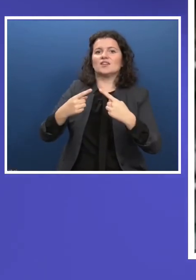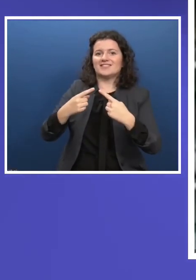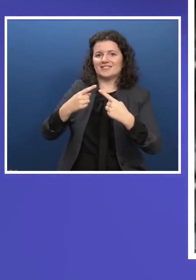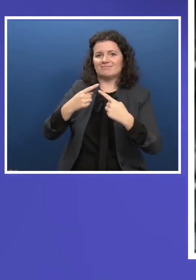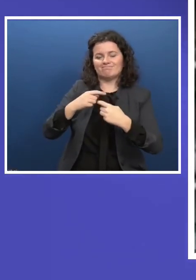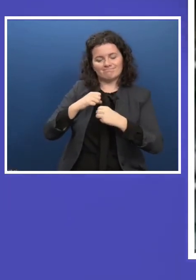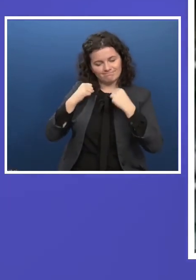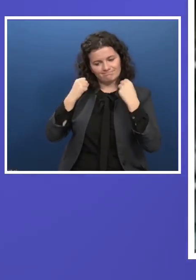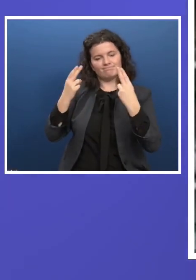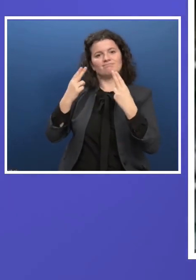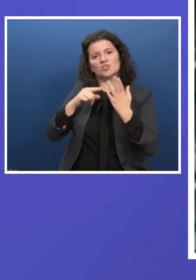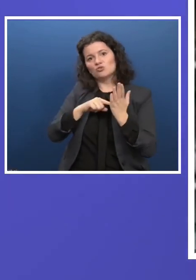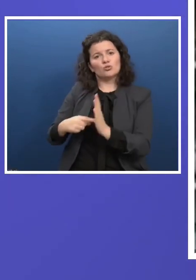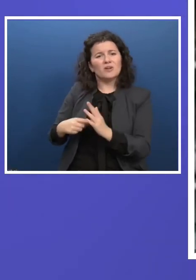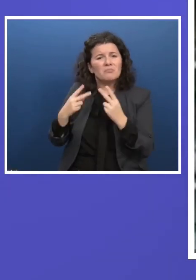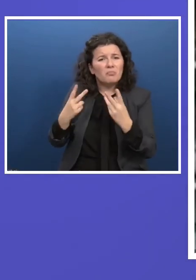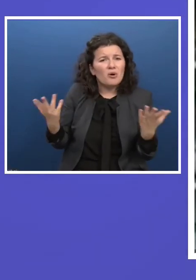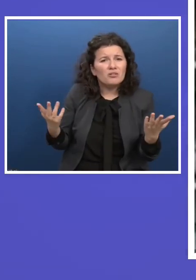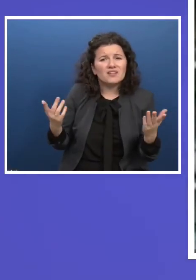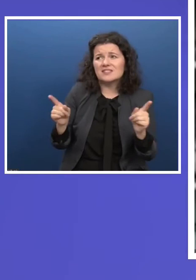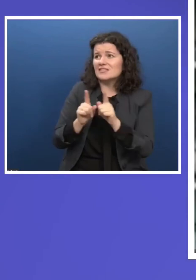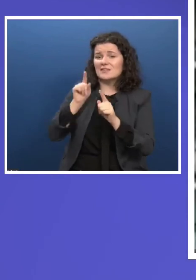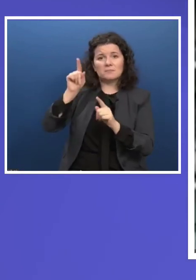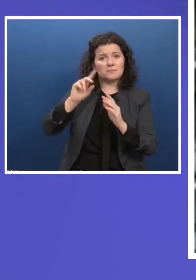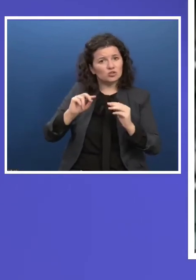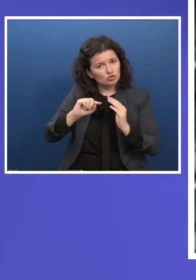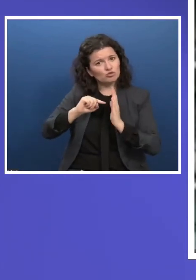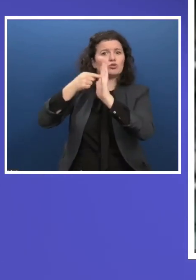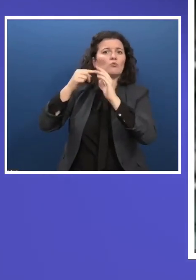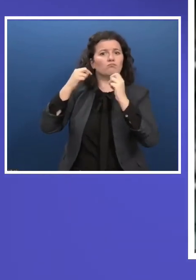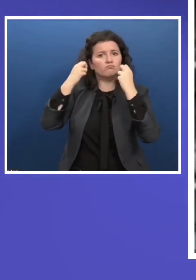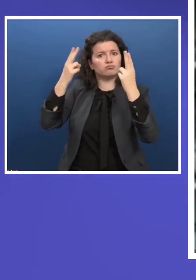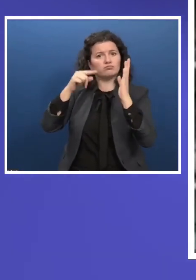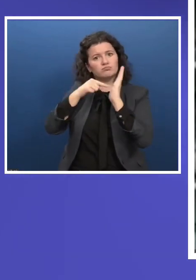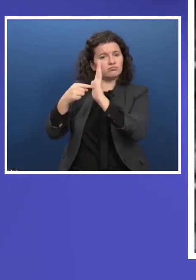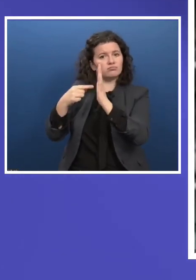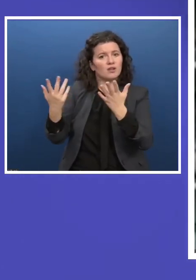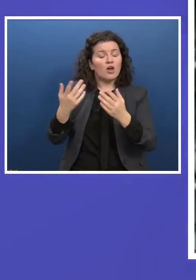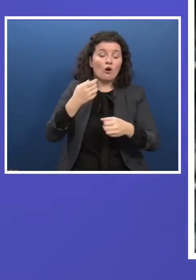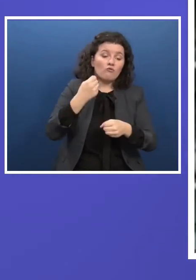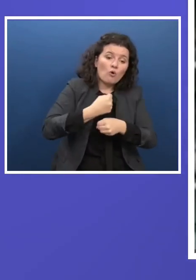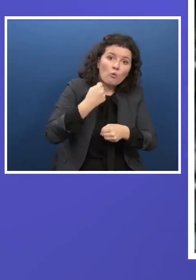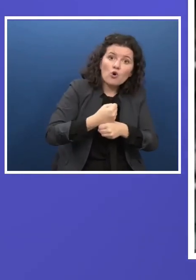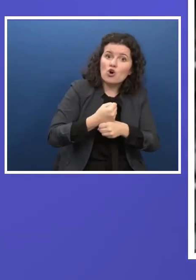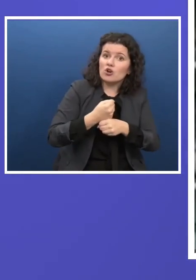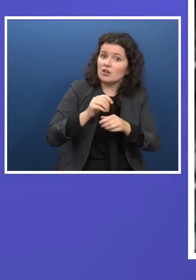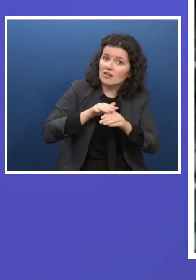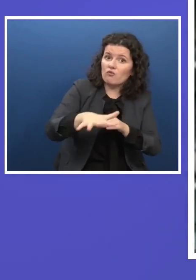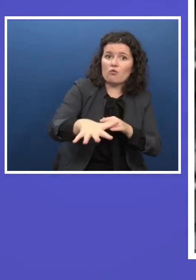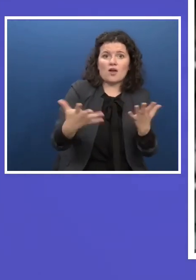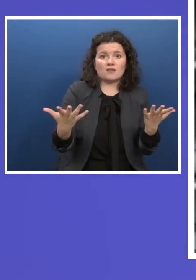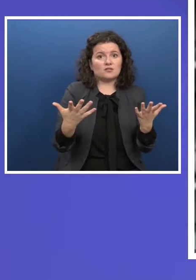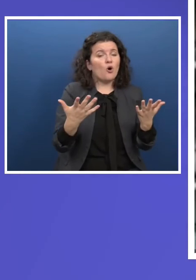address inequalities at work, be it gender-related or related to other